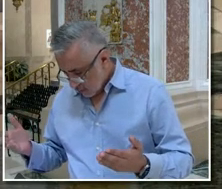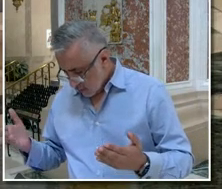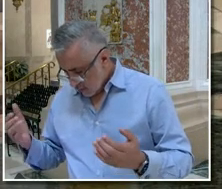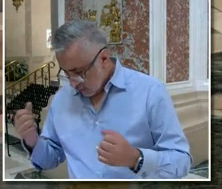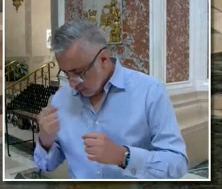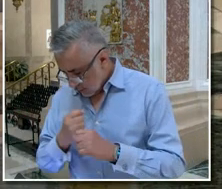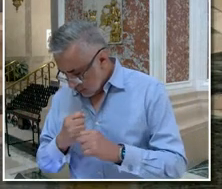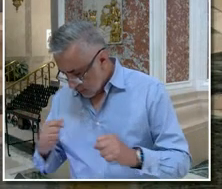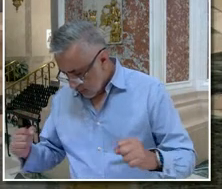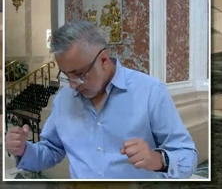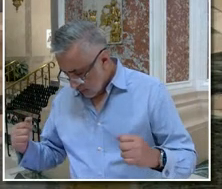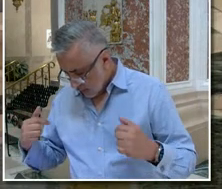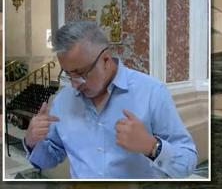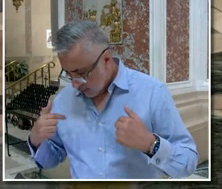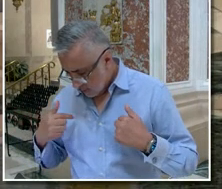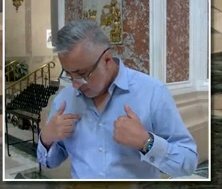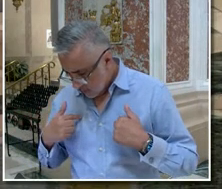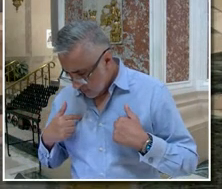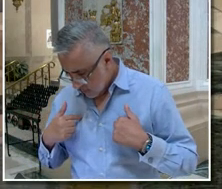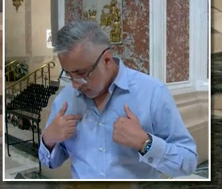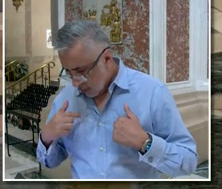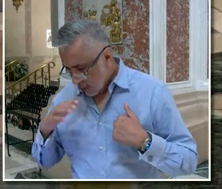Save me in your